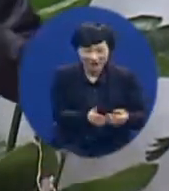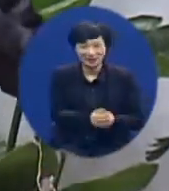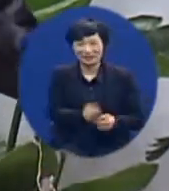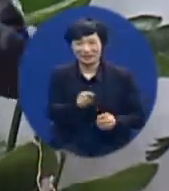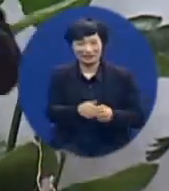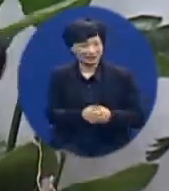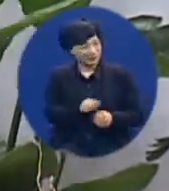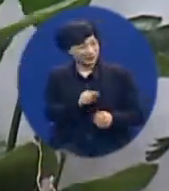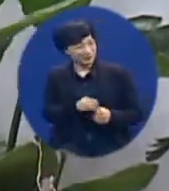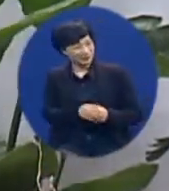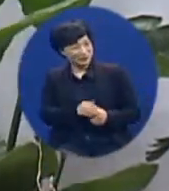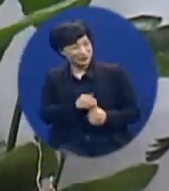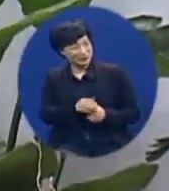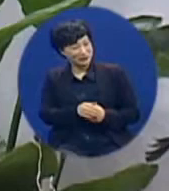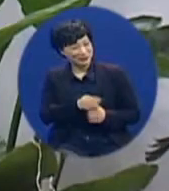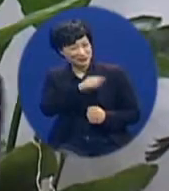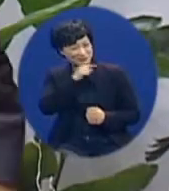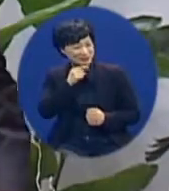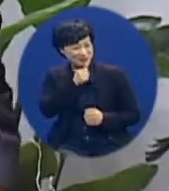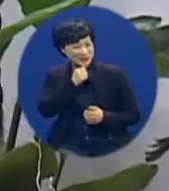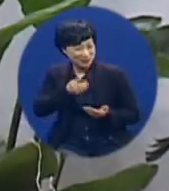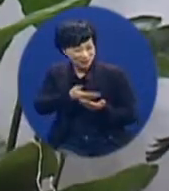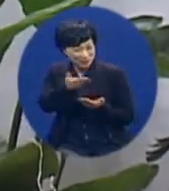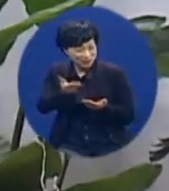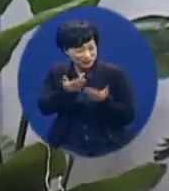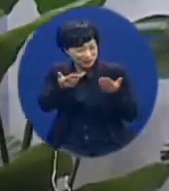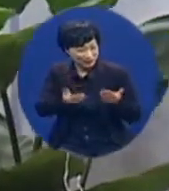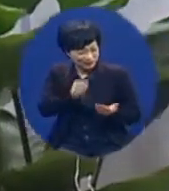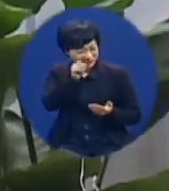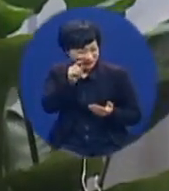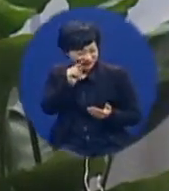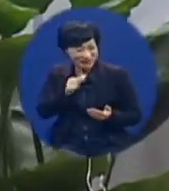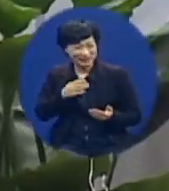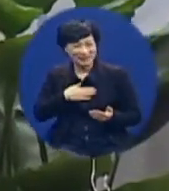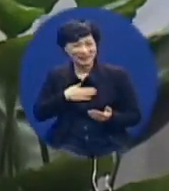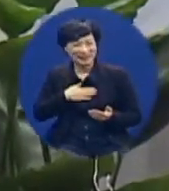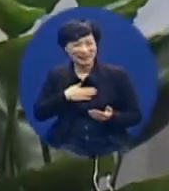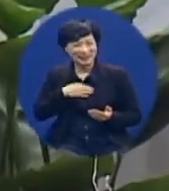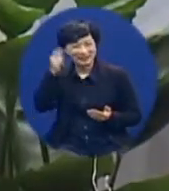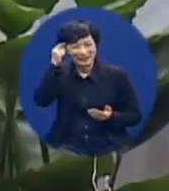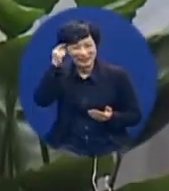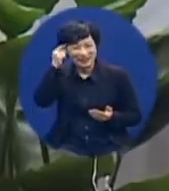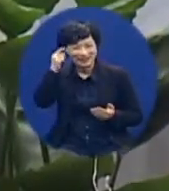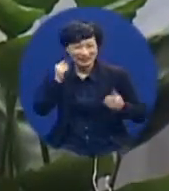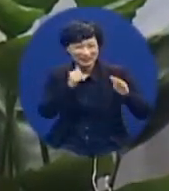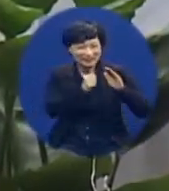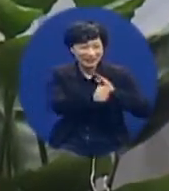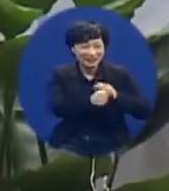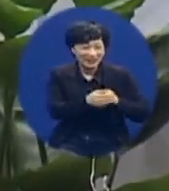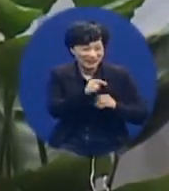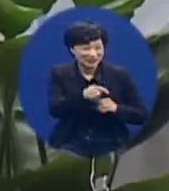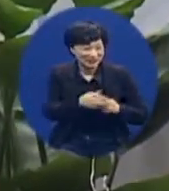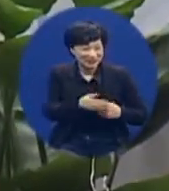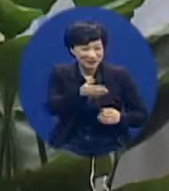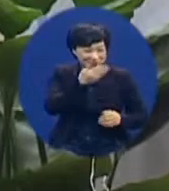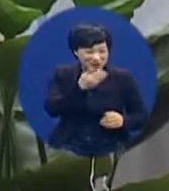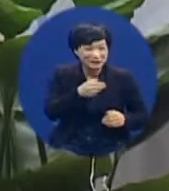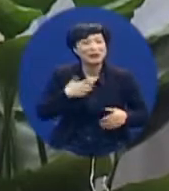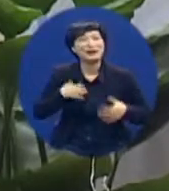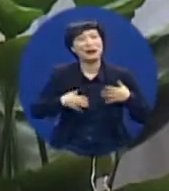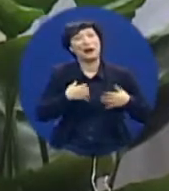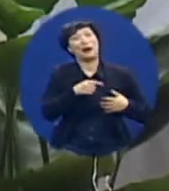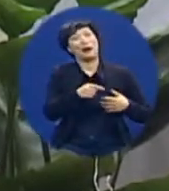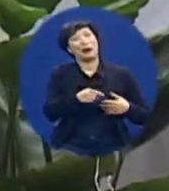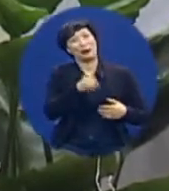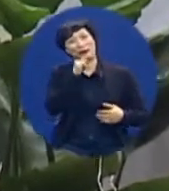I thought they were going to give us red bean porridge. It was so happy to eat red bean